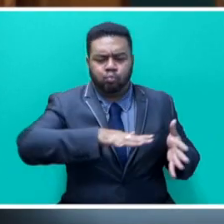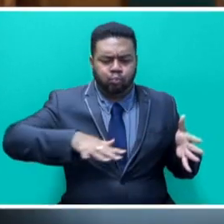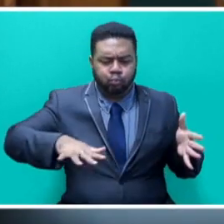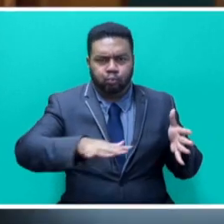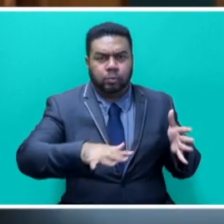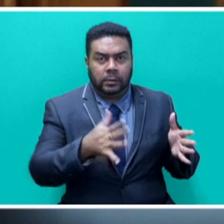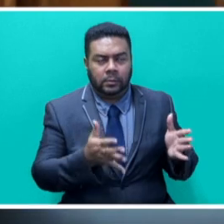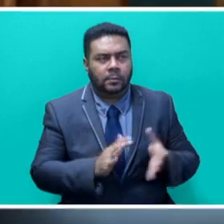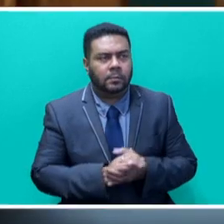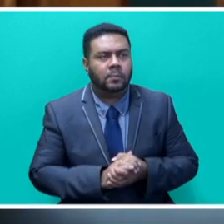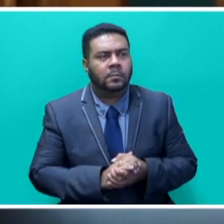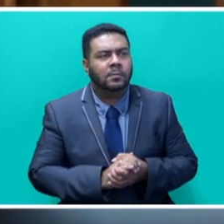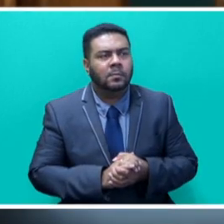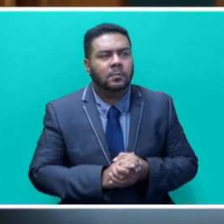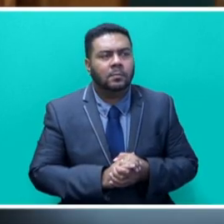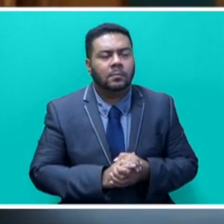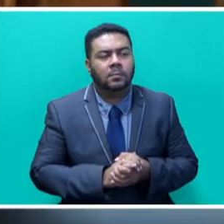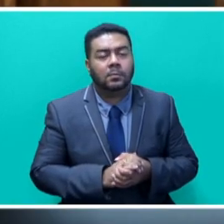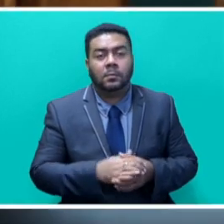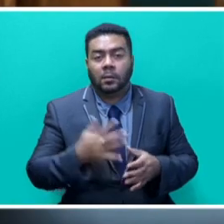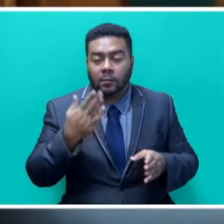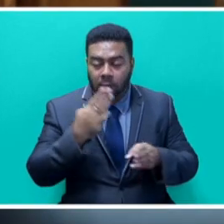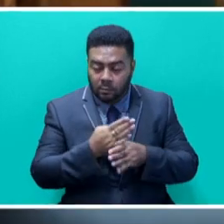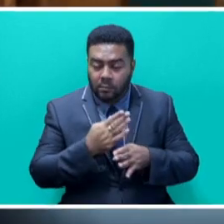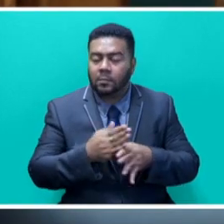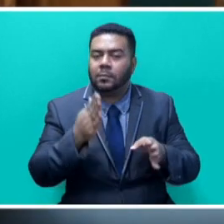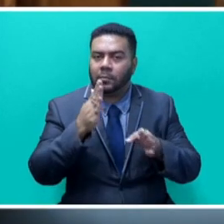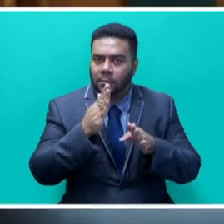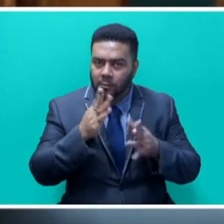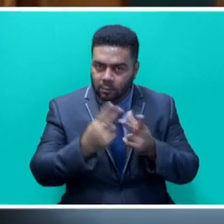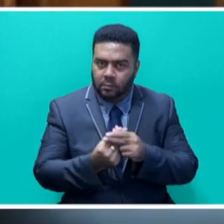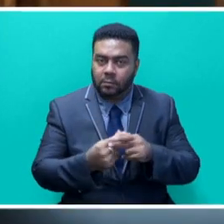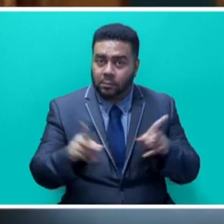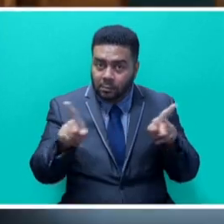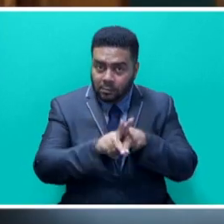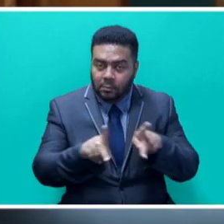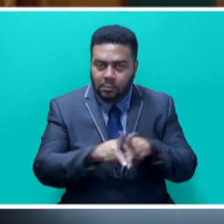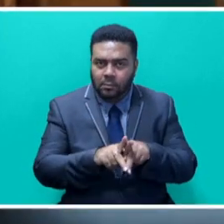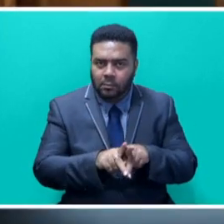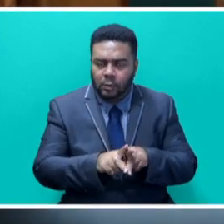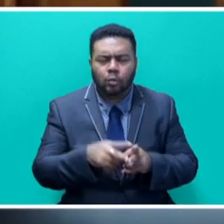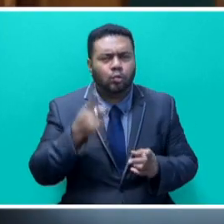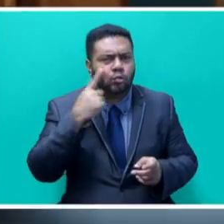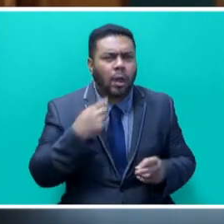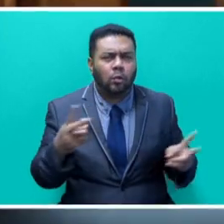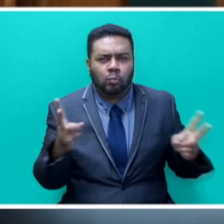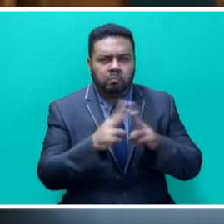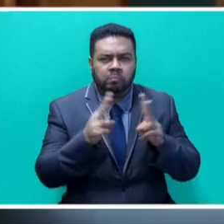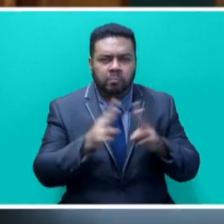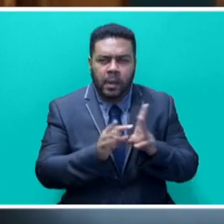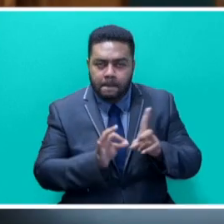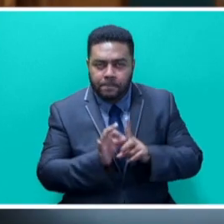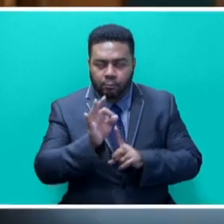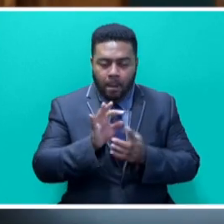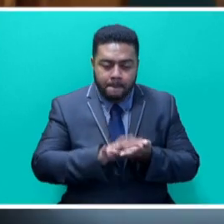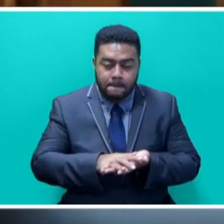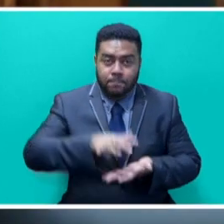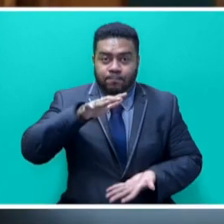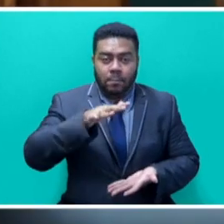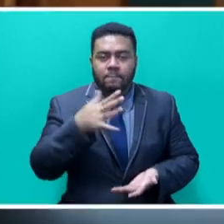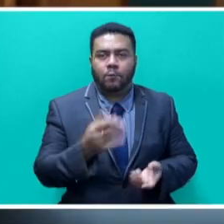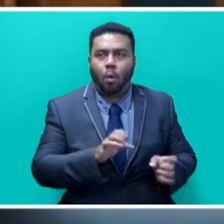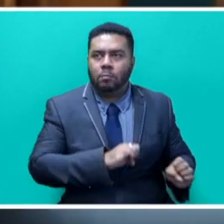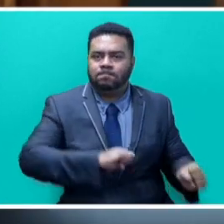Corporation Limited is working with its partners to double the harvesting and exports this year. While all sectors have been affected